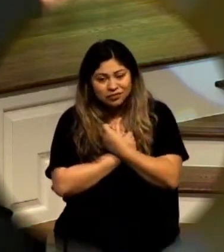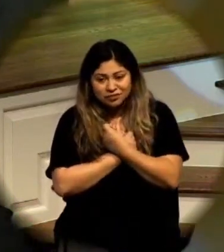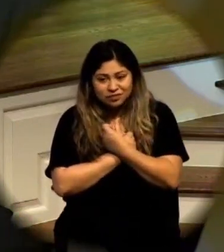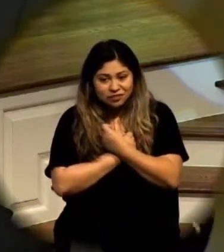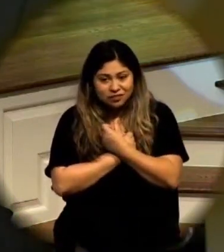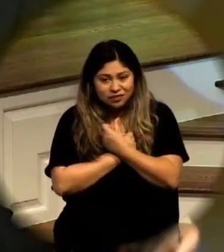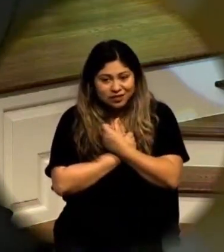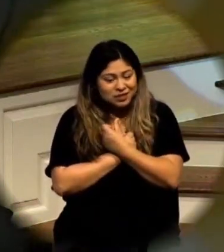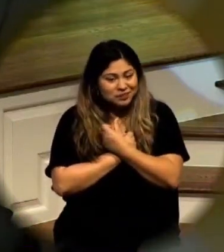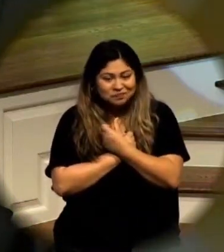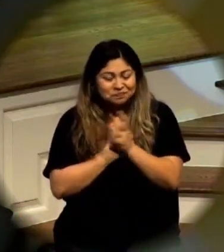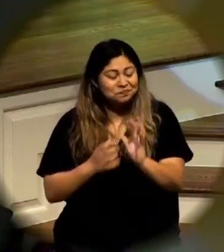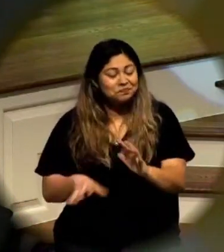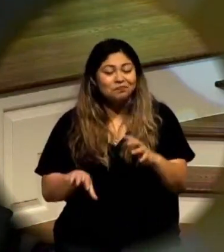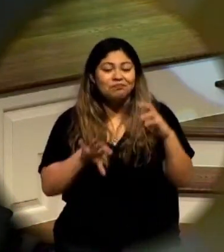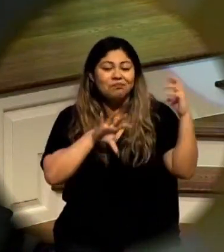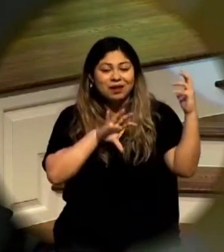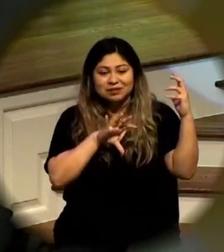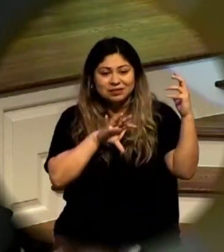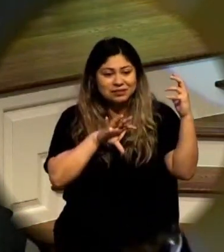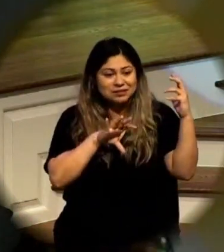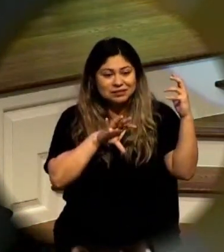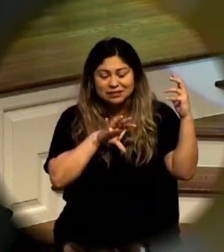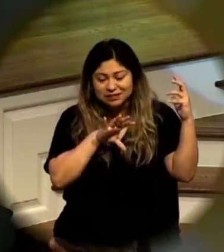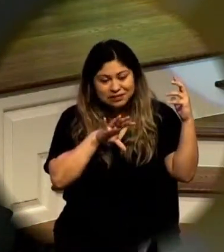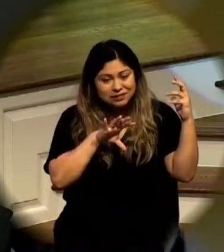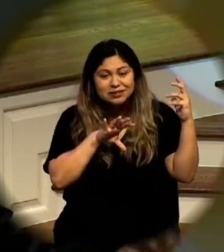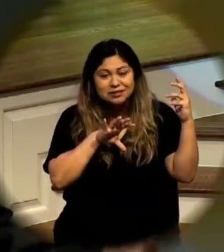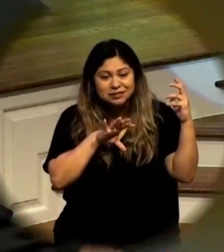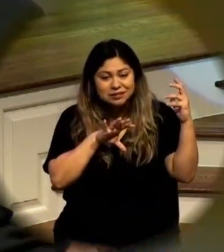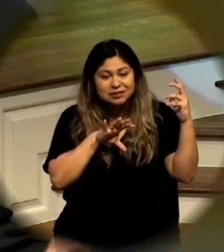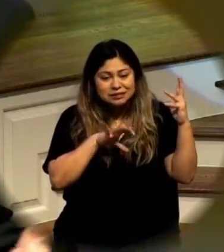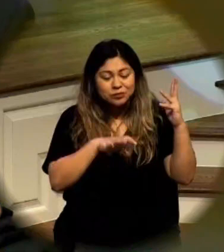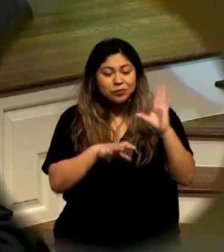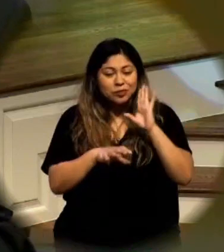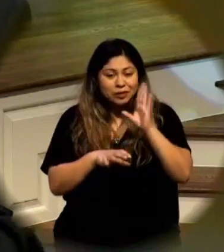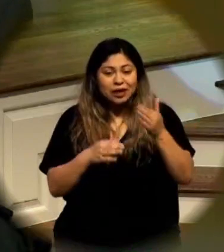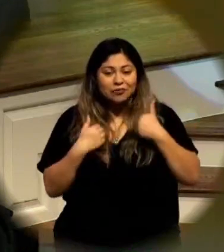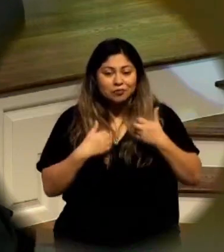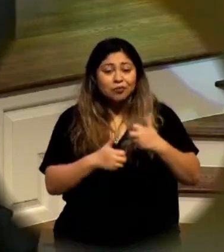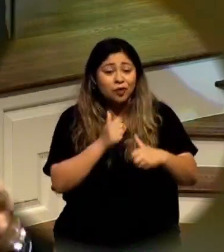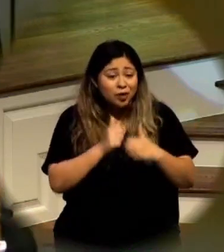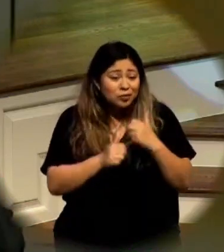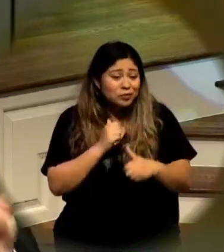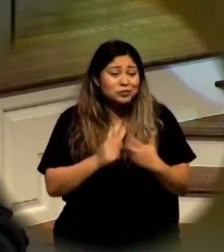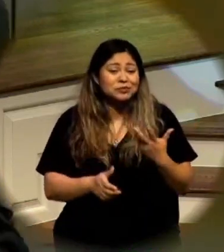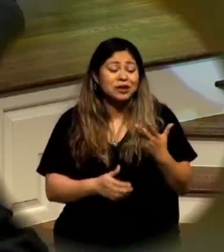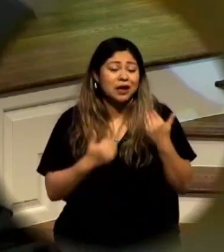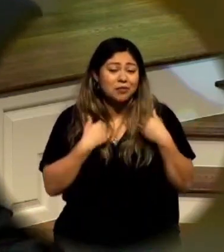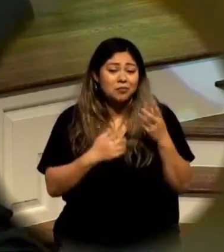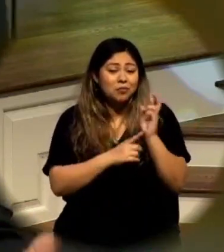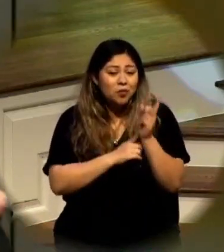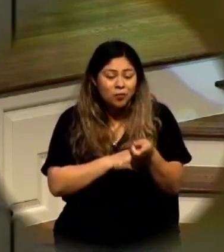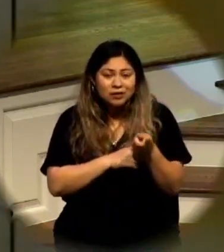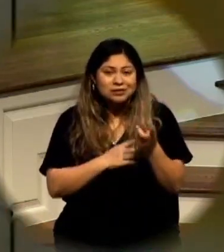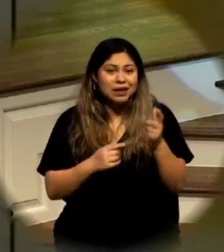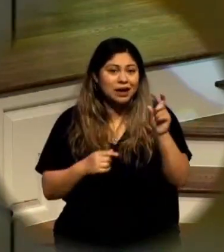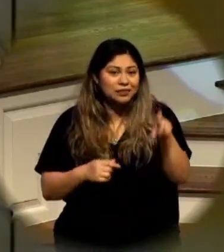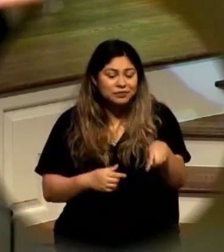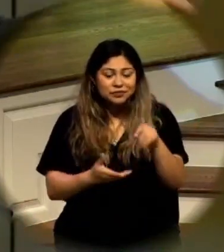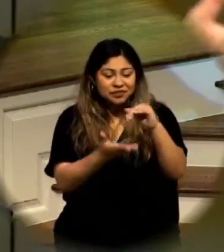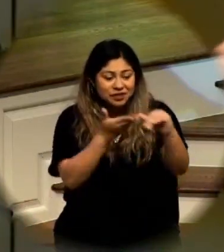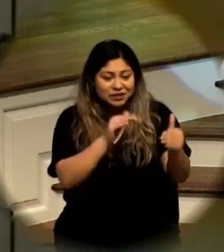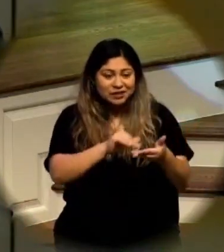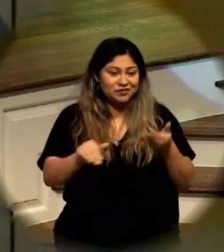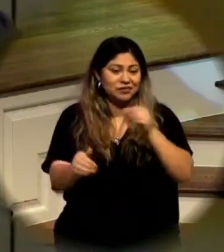is messy. You can't have perfect love without there being moments where you have to forgive one another. You can't